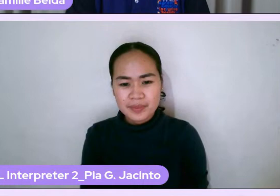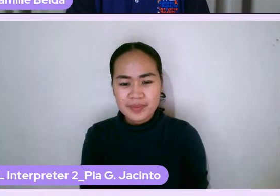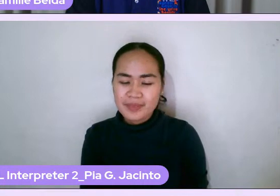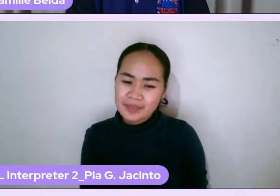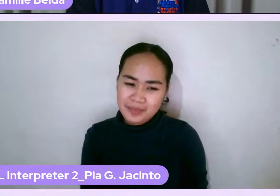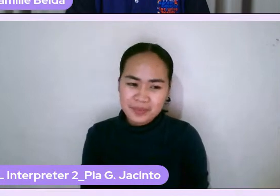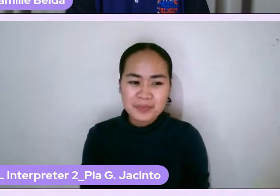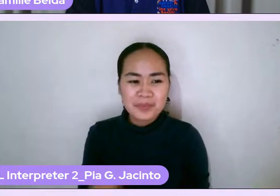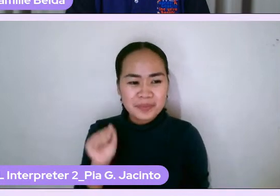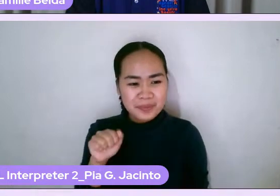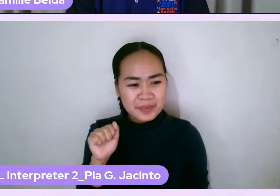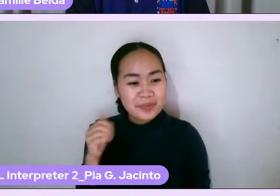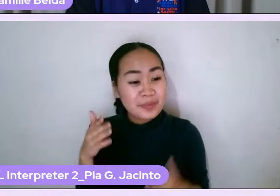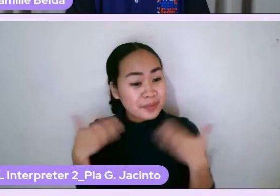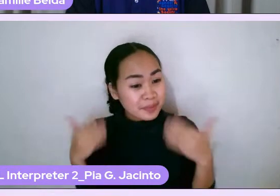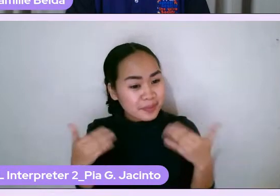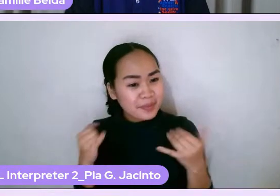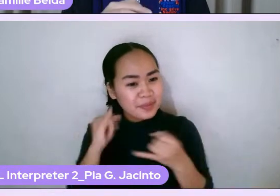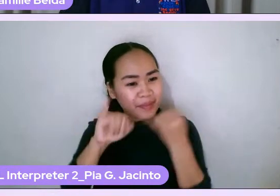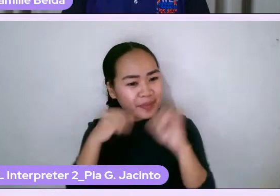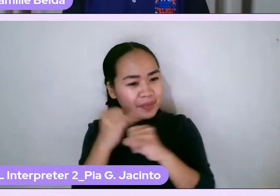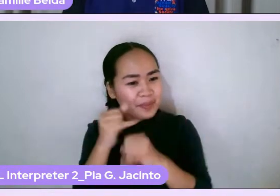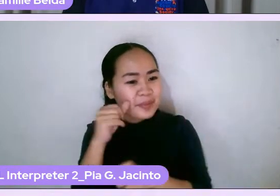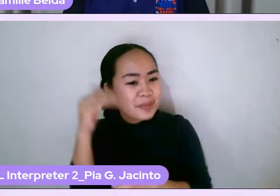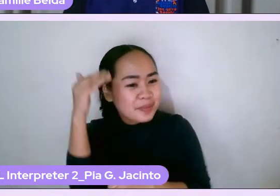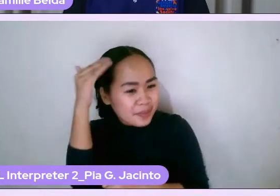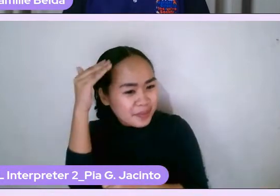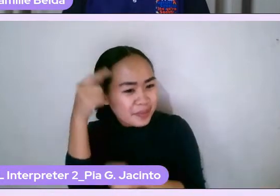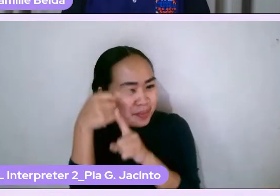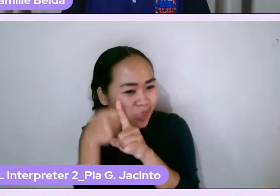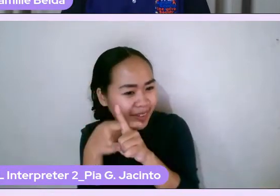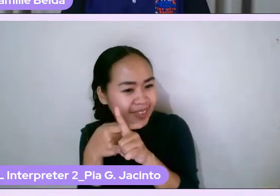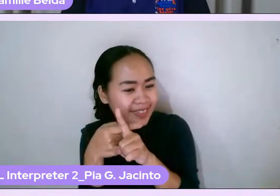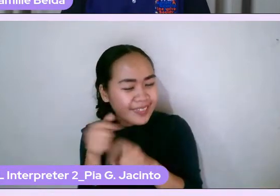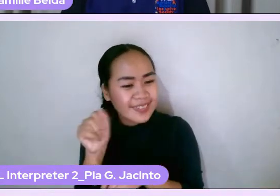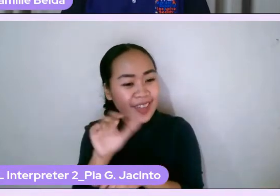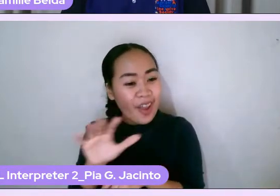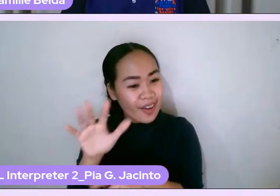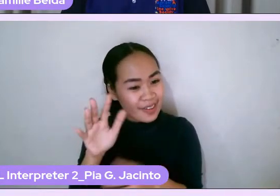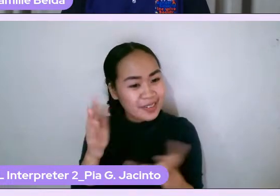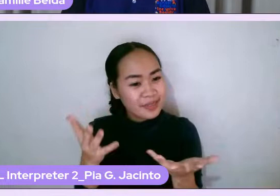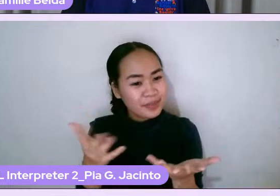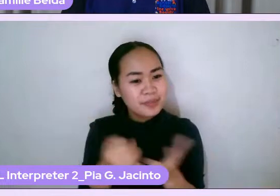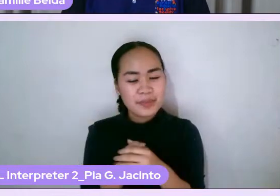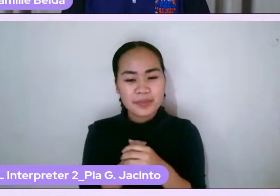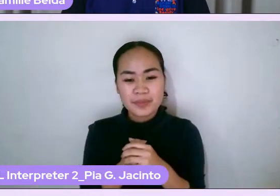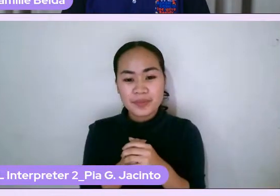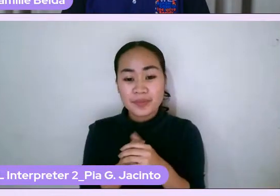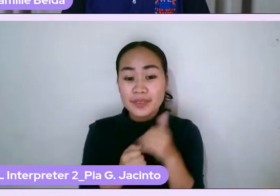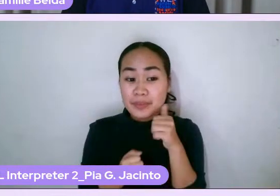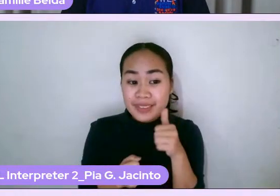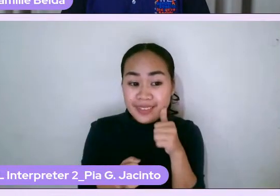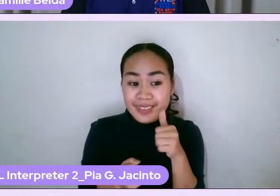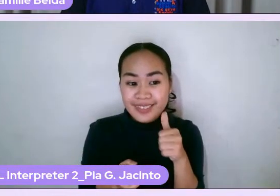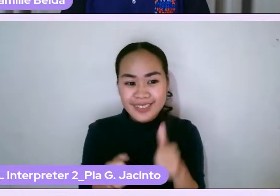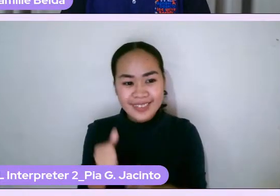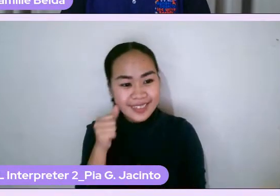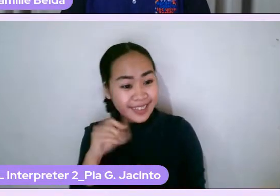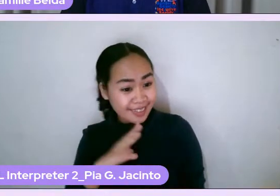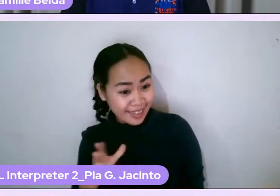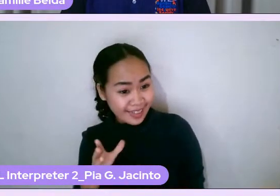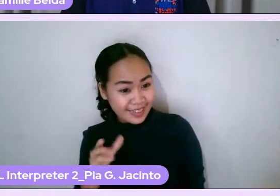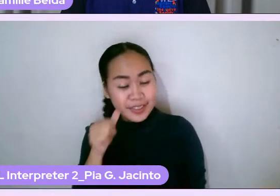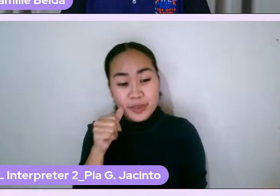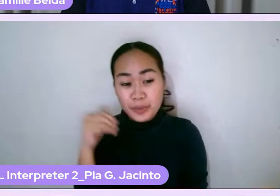Yes, happy International Women's Month to everyone. For girls, ladies, and women out